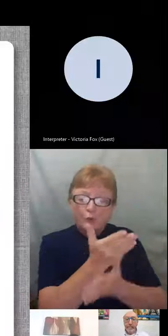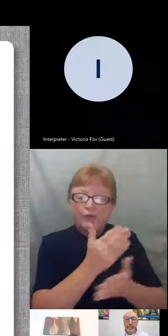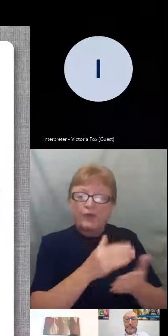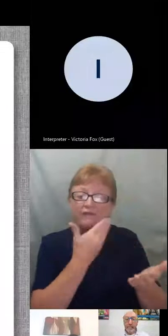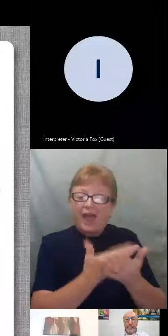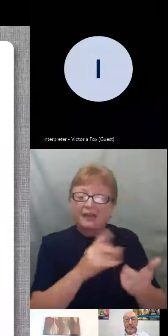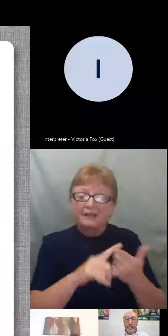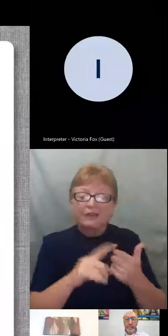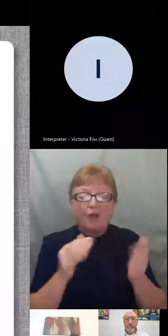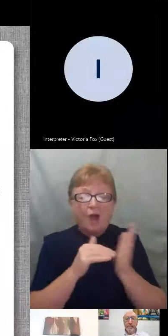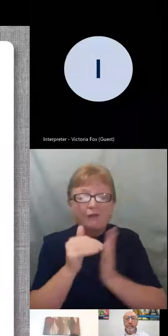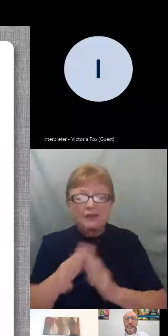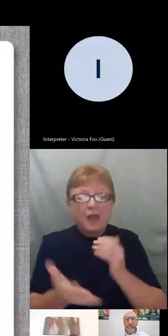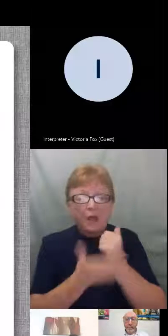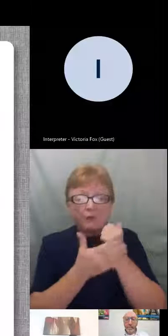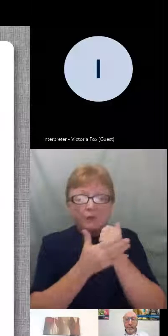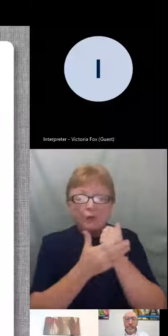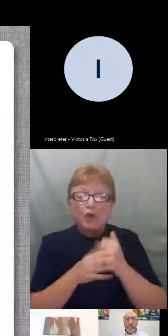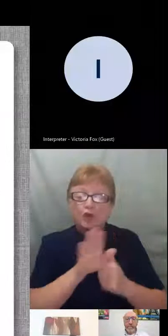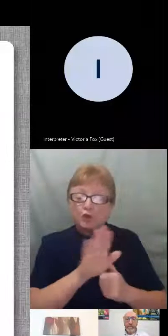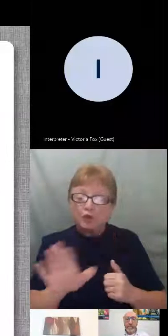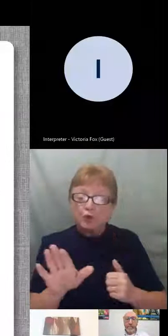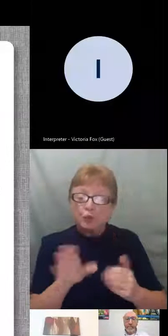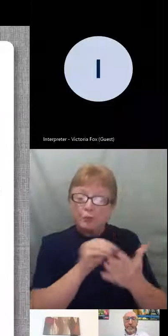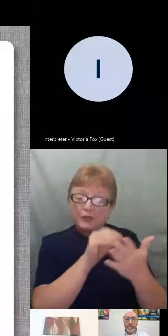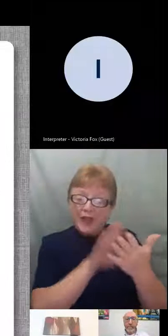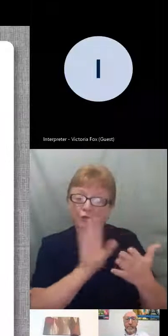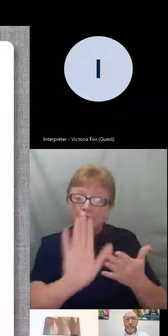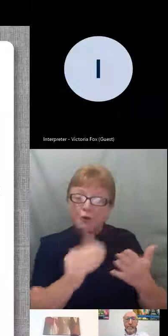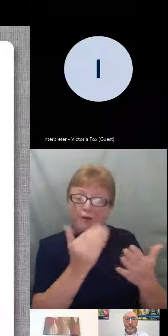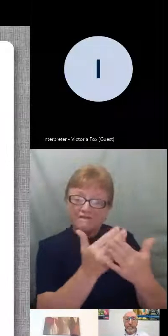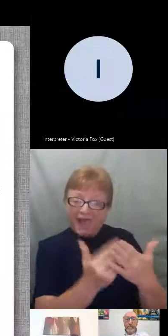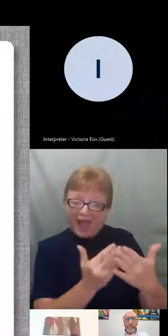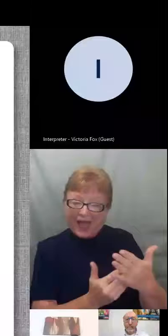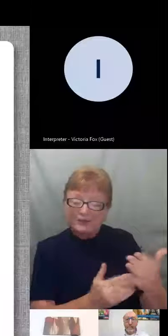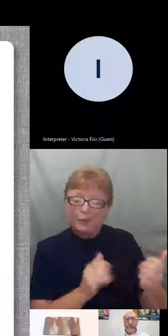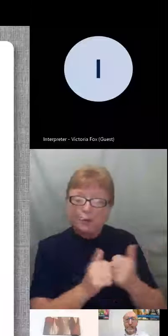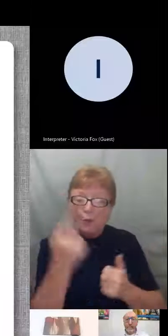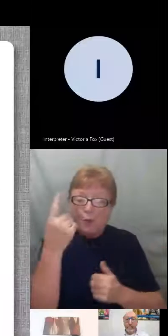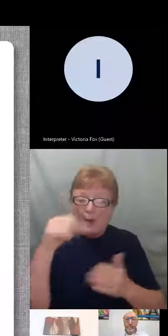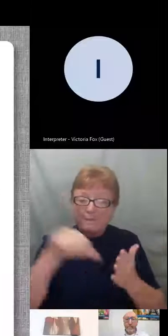your facts into a one-page sheet you can distribute.